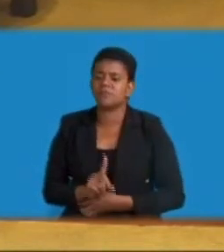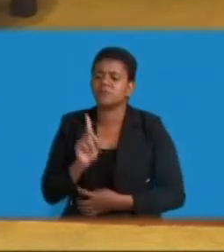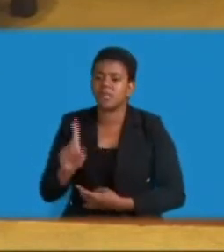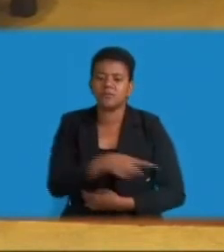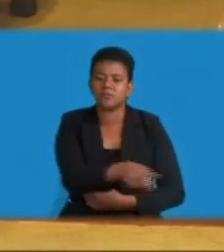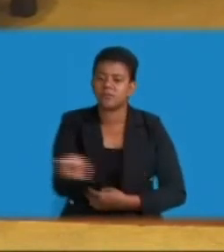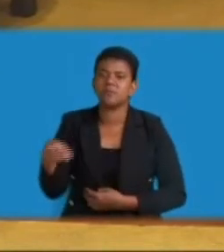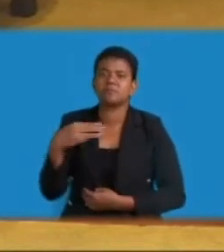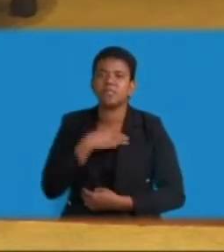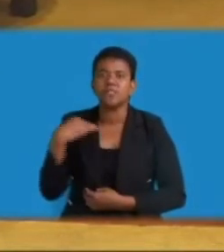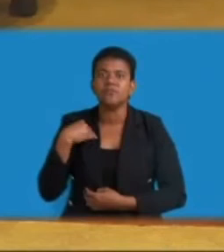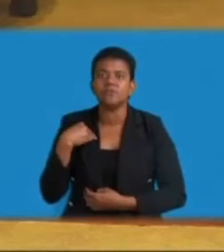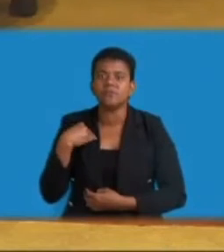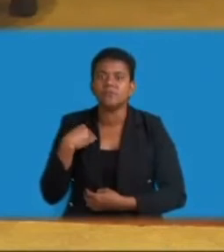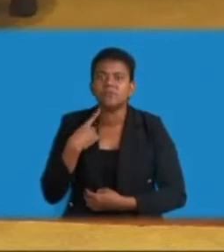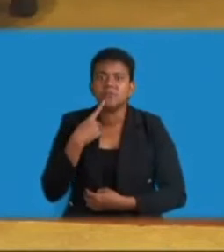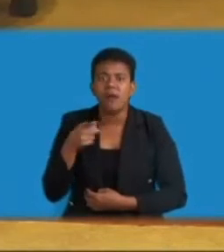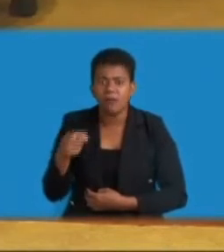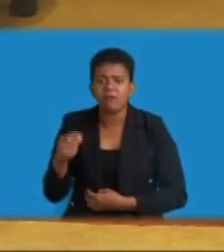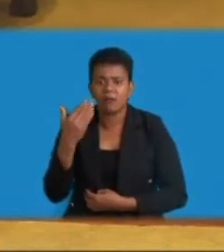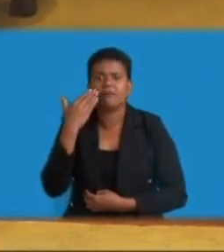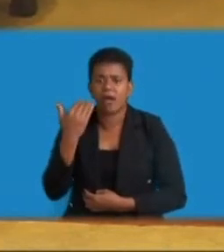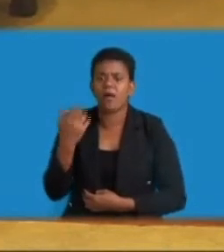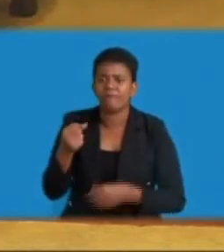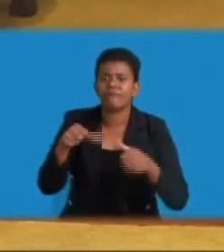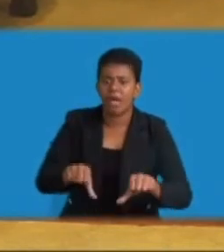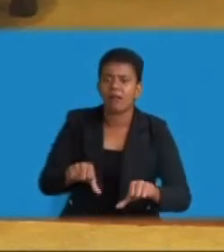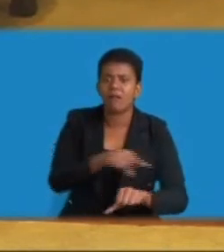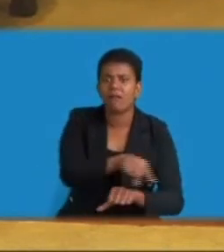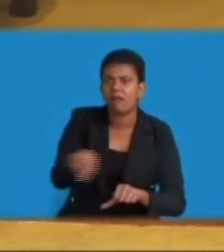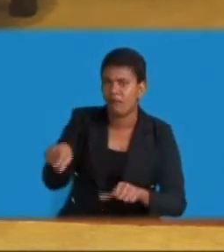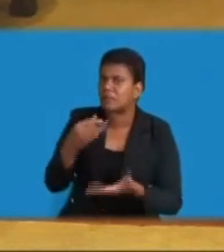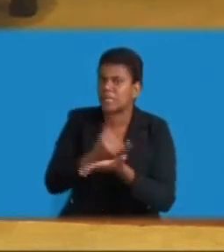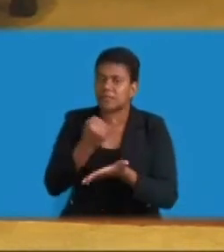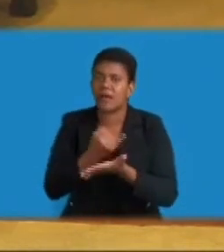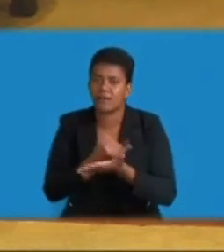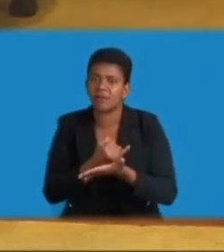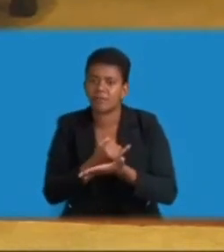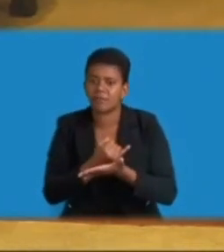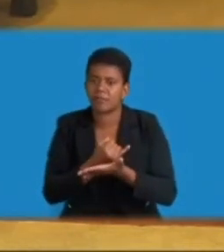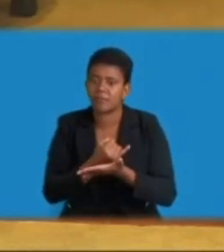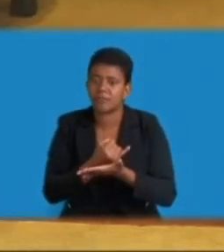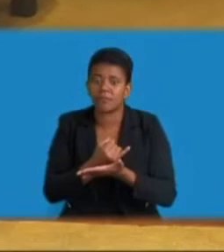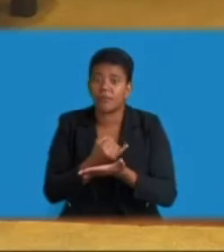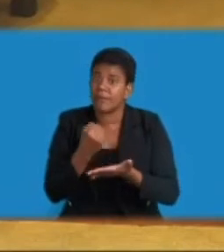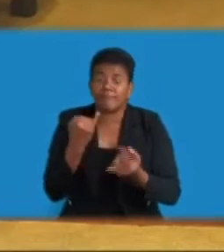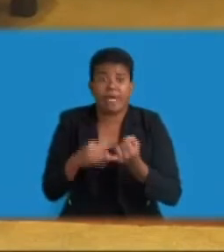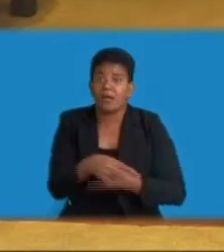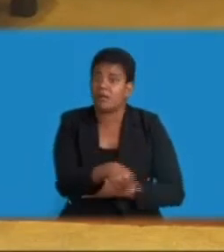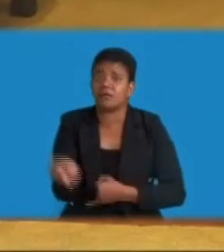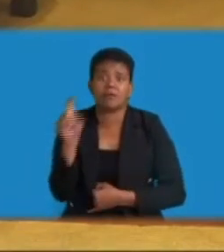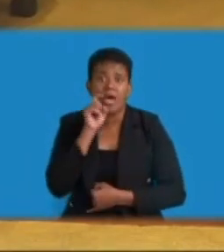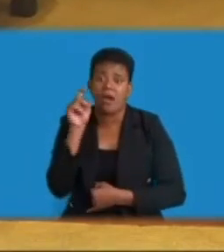category of failed policies. It's actually quite hilarious, Madam Speaker, when I